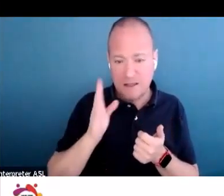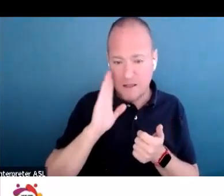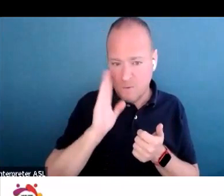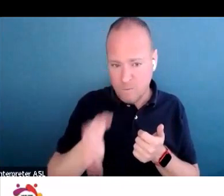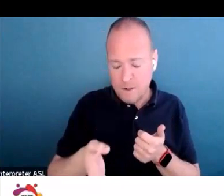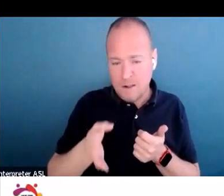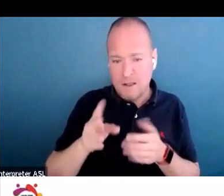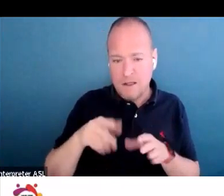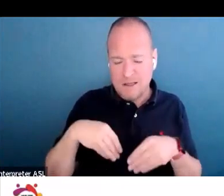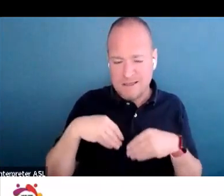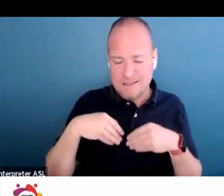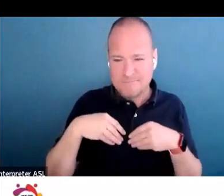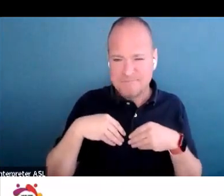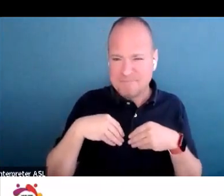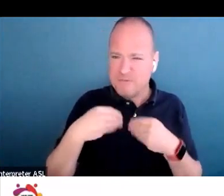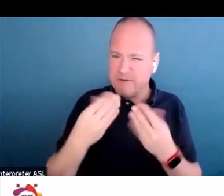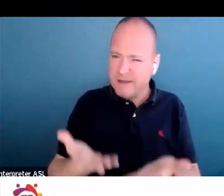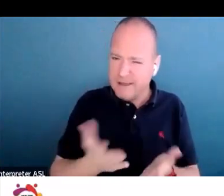give a